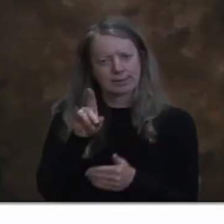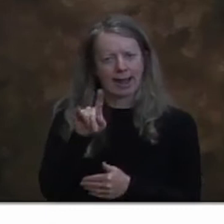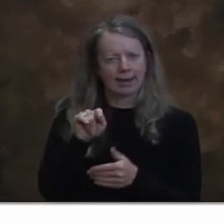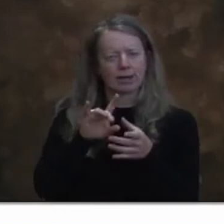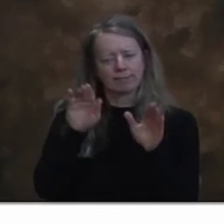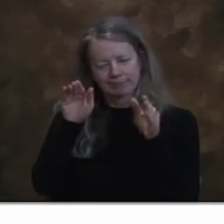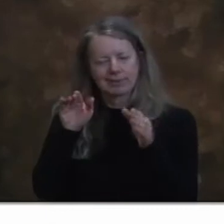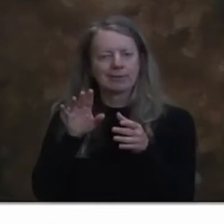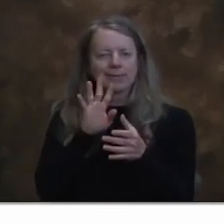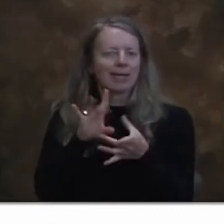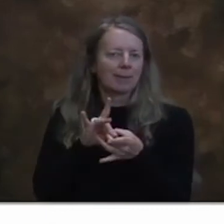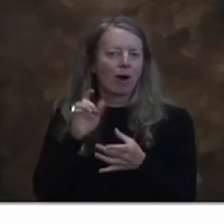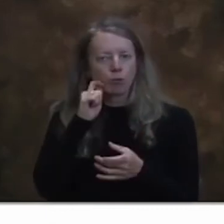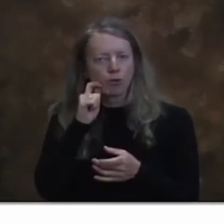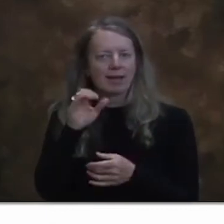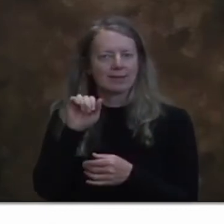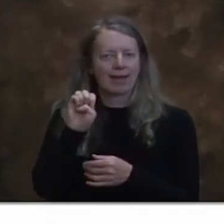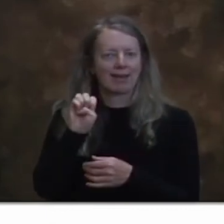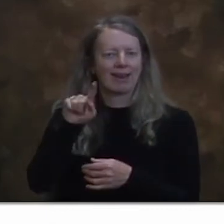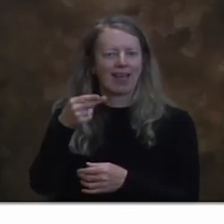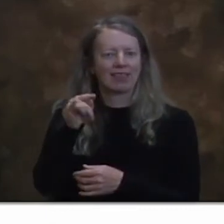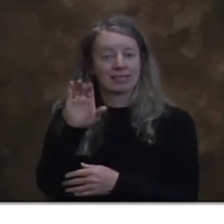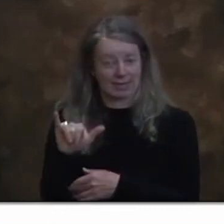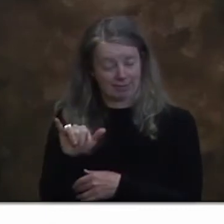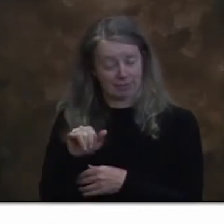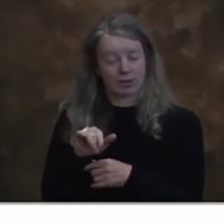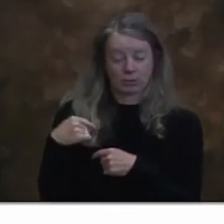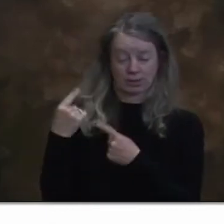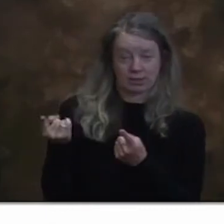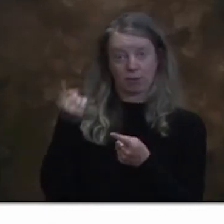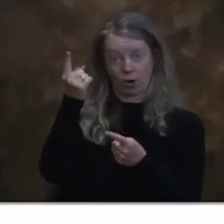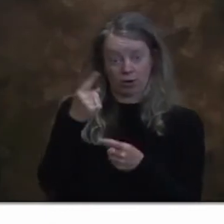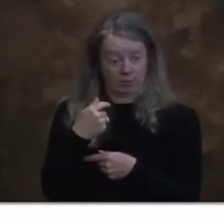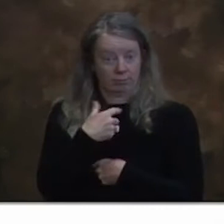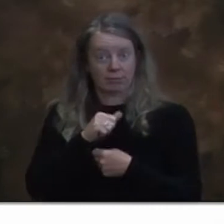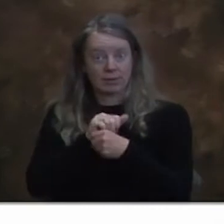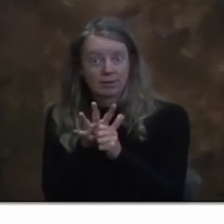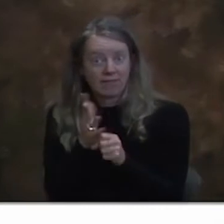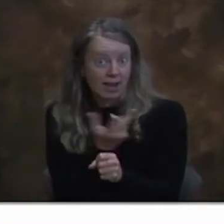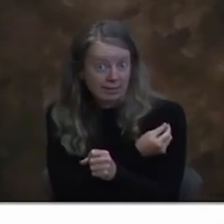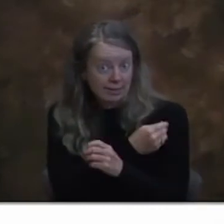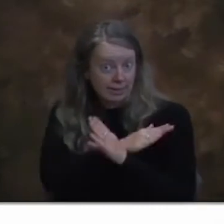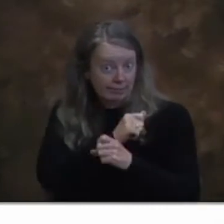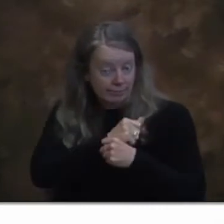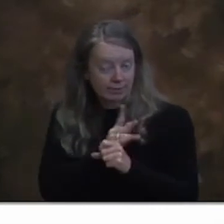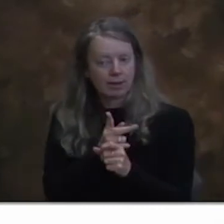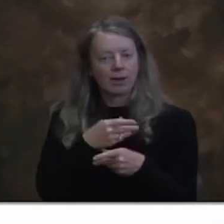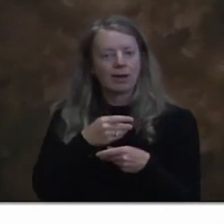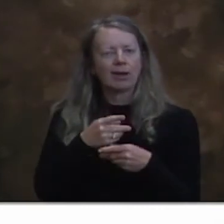that while vaccine rollout has largely been based on age groups, that we've rolled out much of the vaccine based